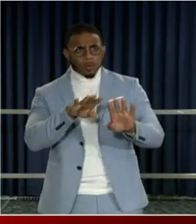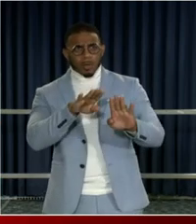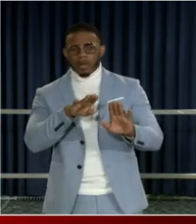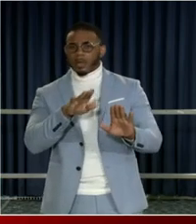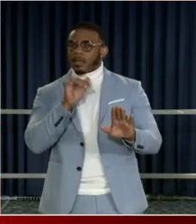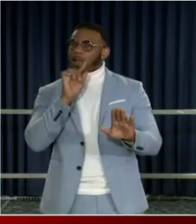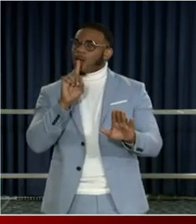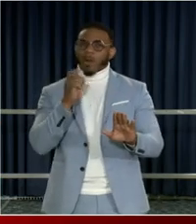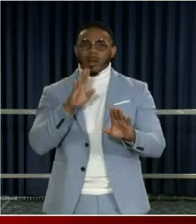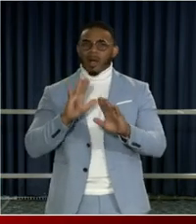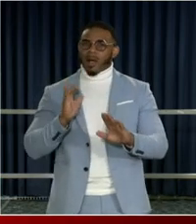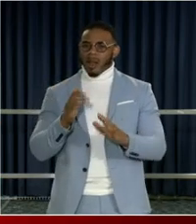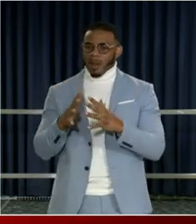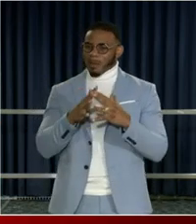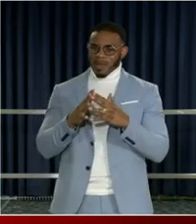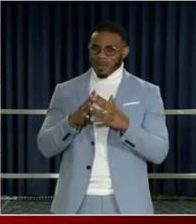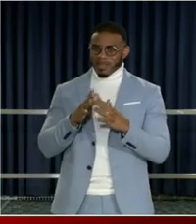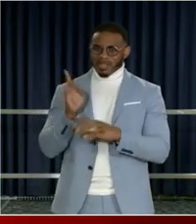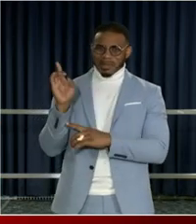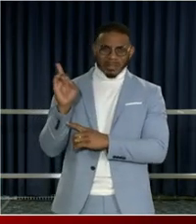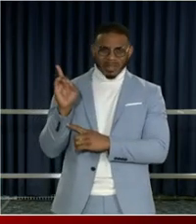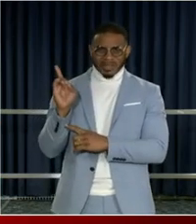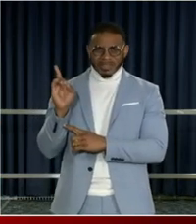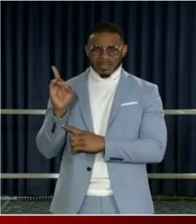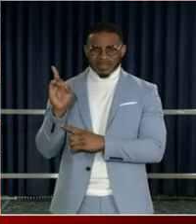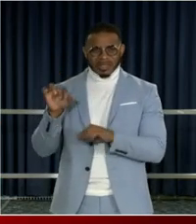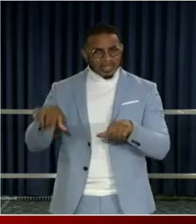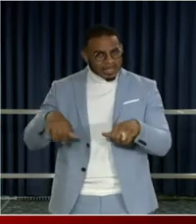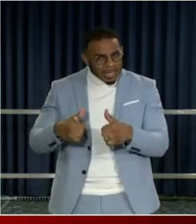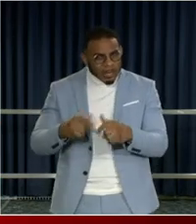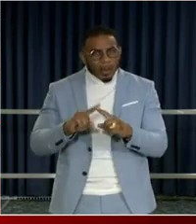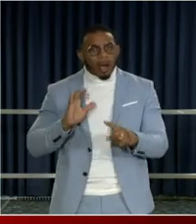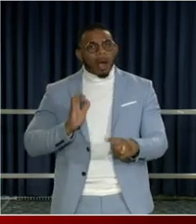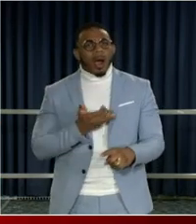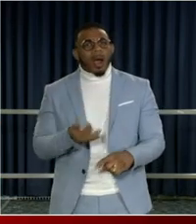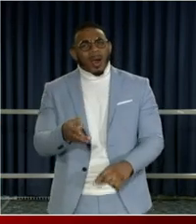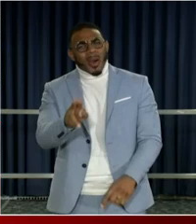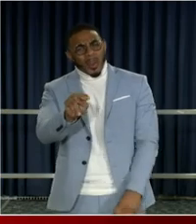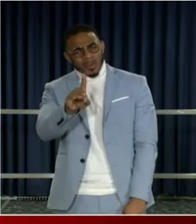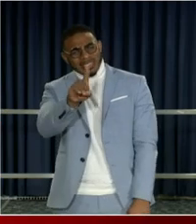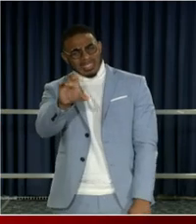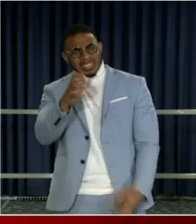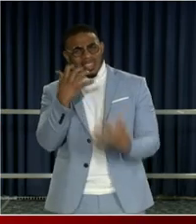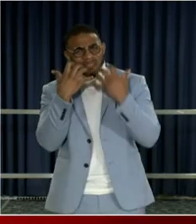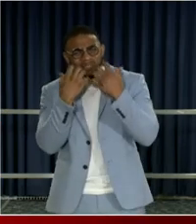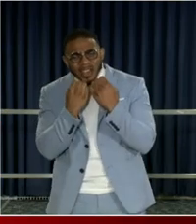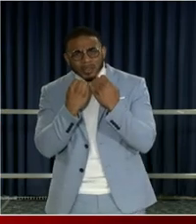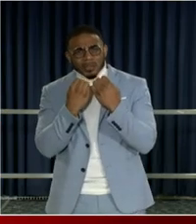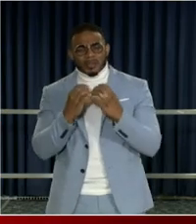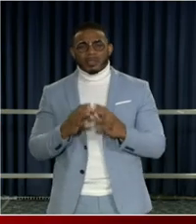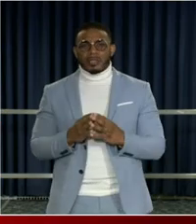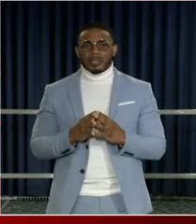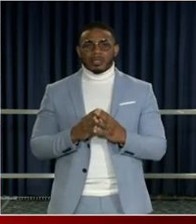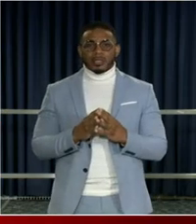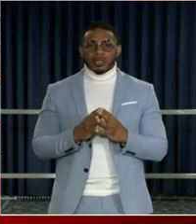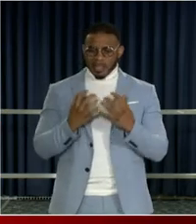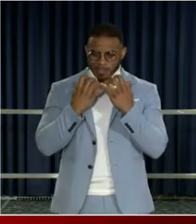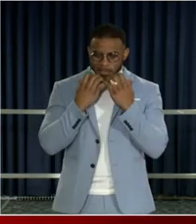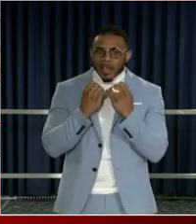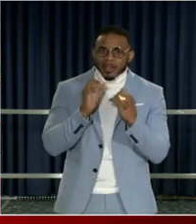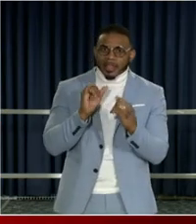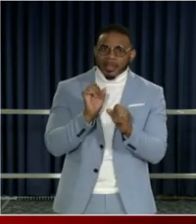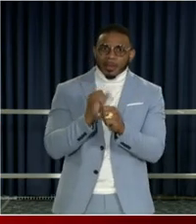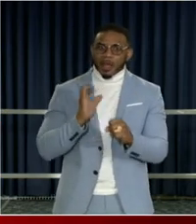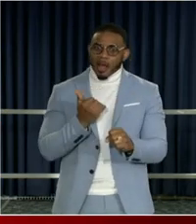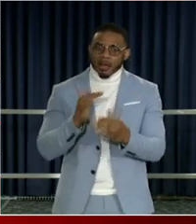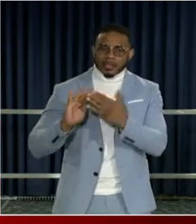not only on our American democracy, but on our own D.C. values. The values that